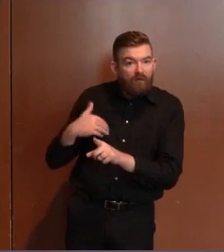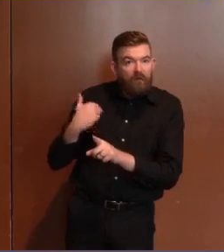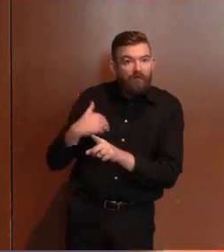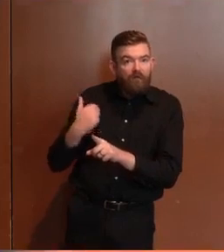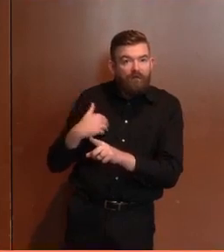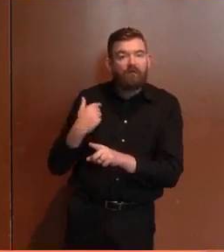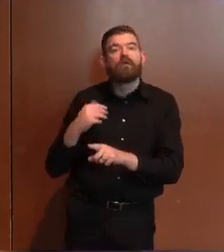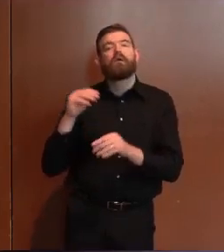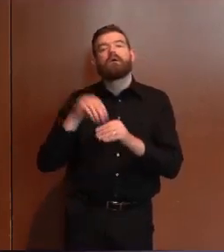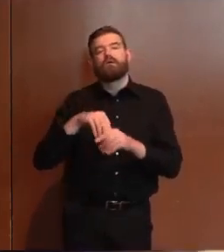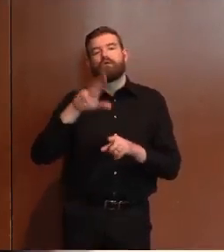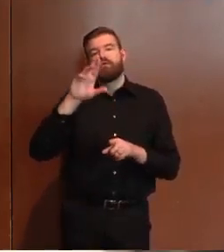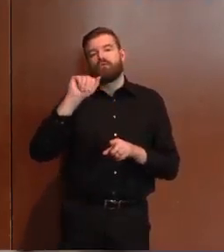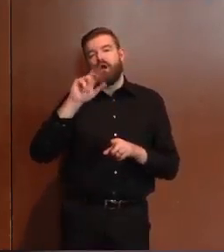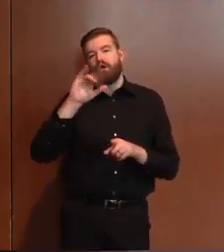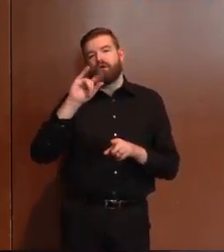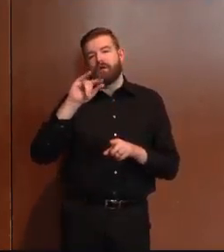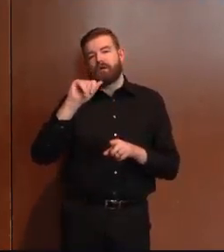a Hunterdon County?